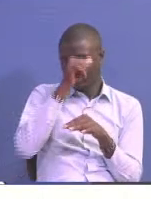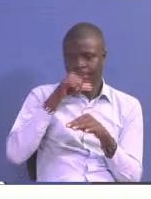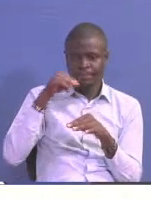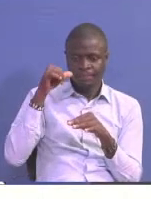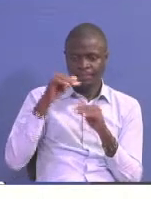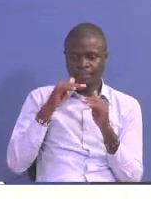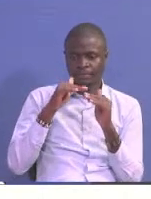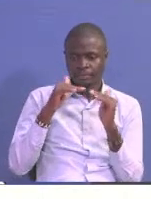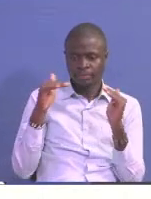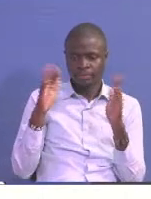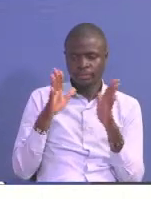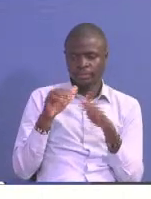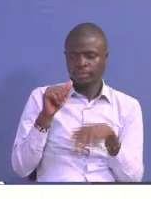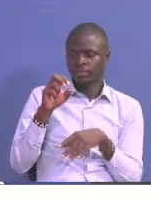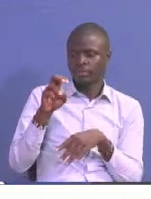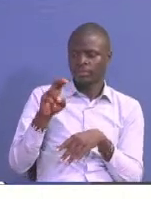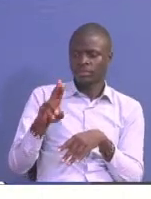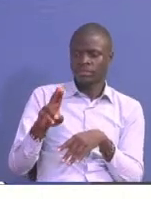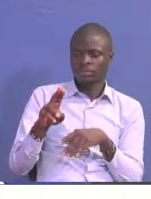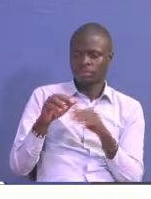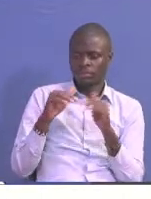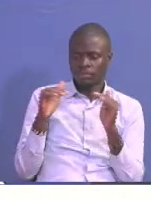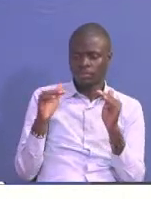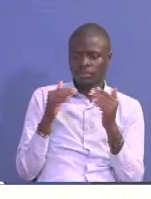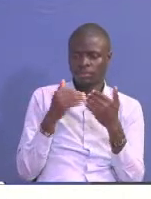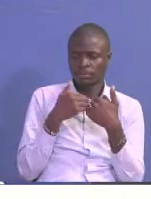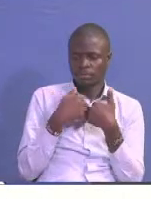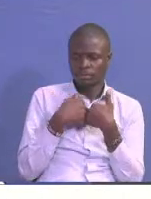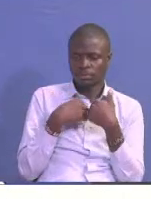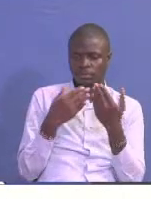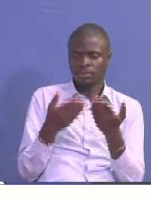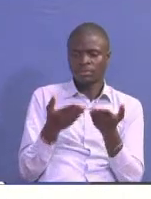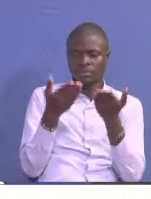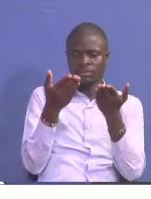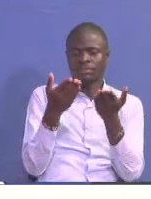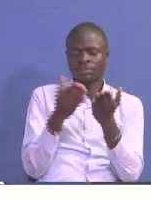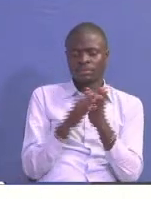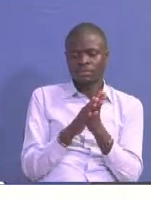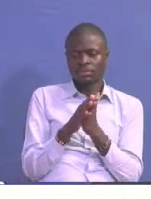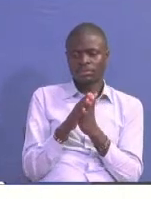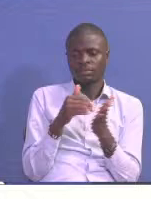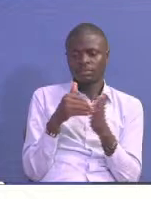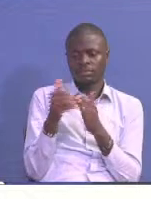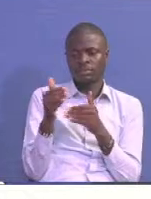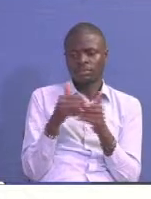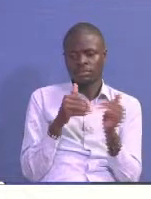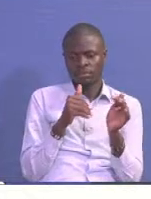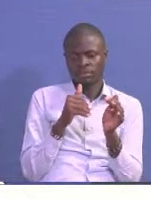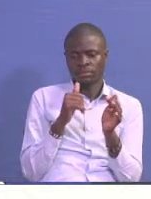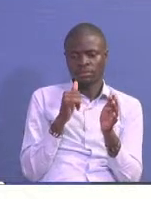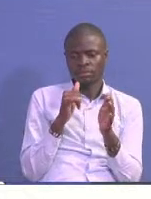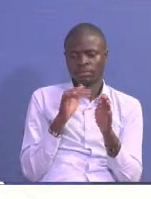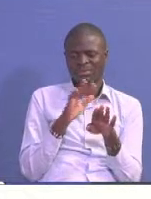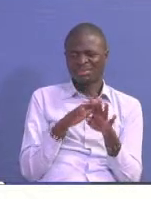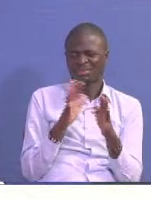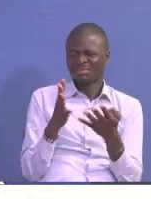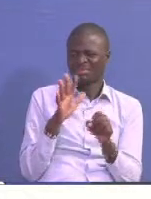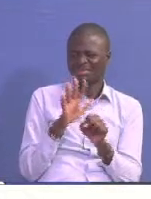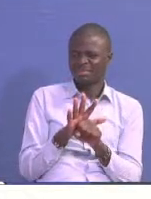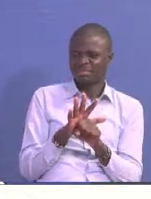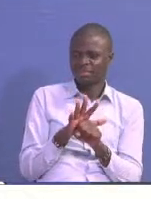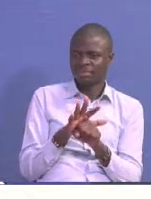at the African AU level, there have been set some indicators about how much